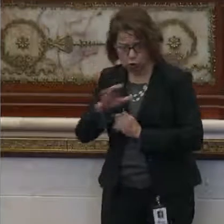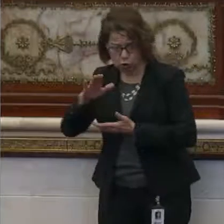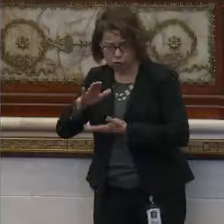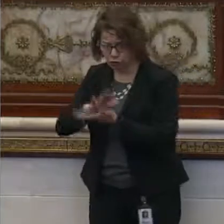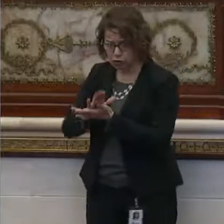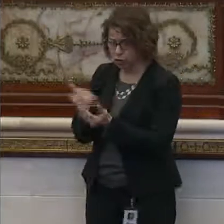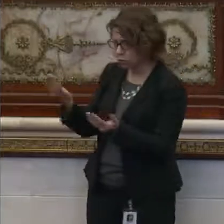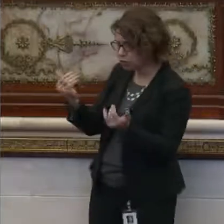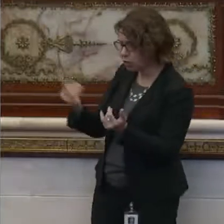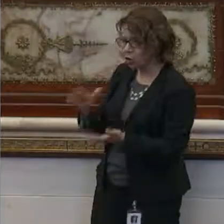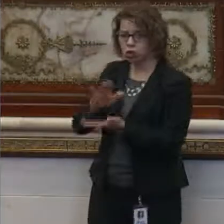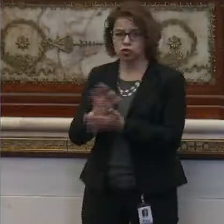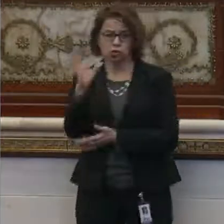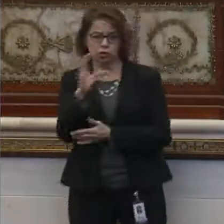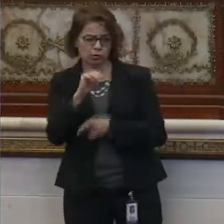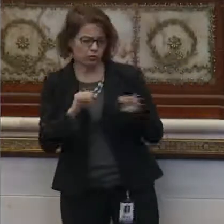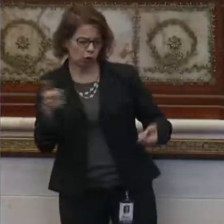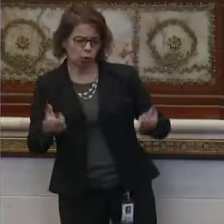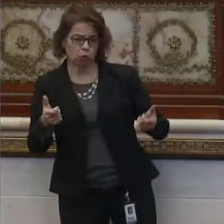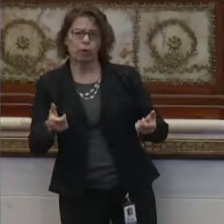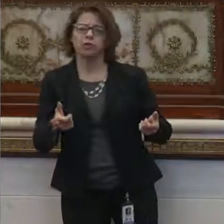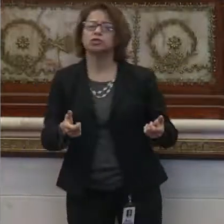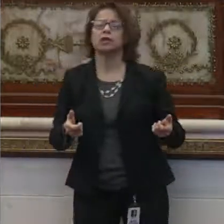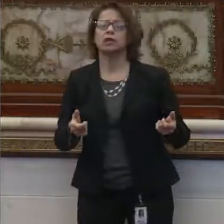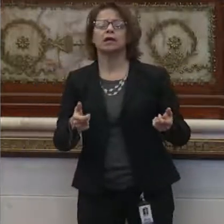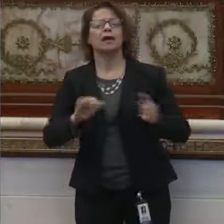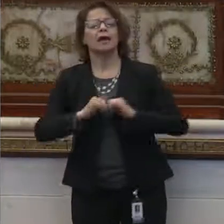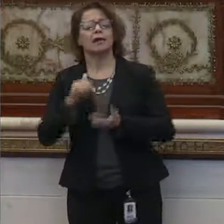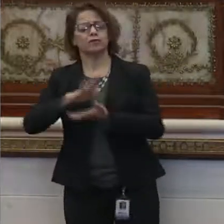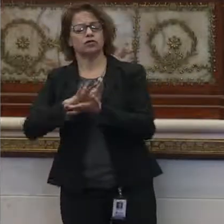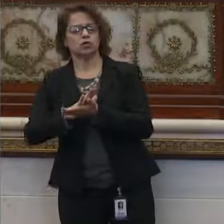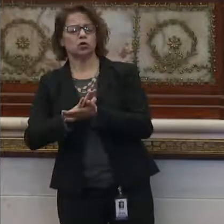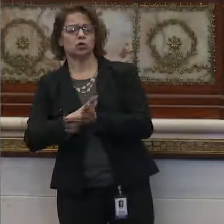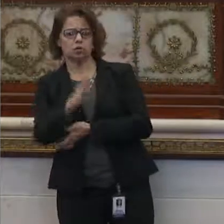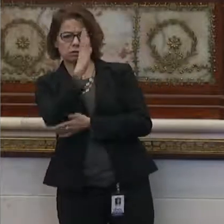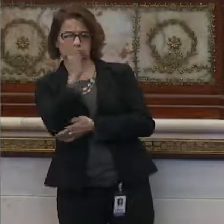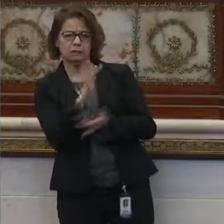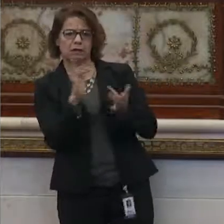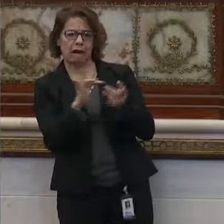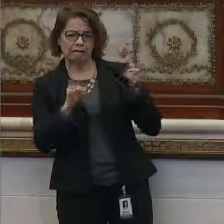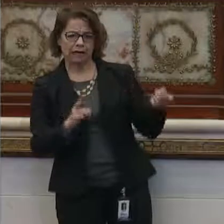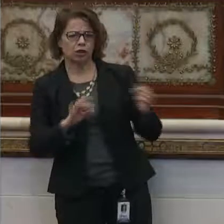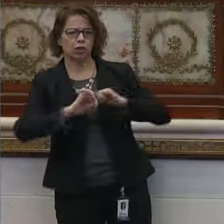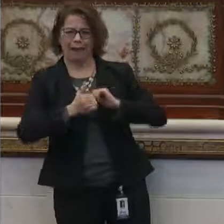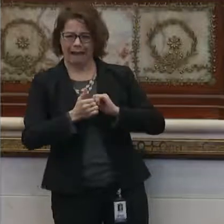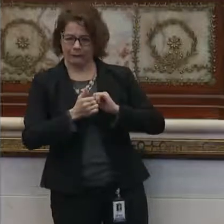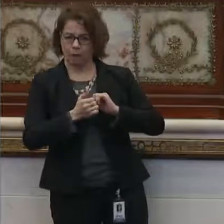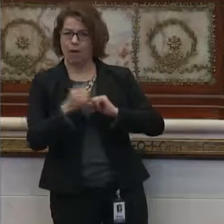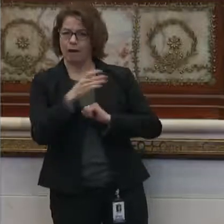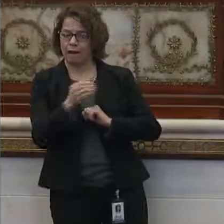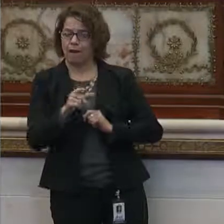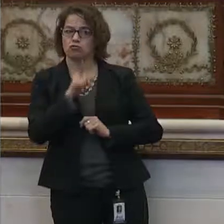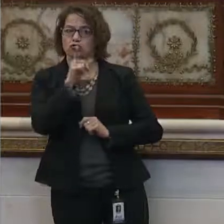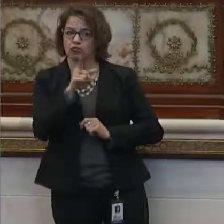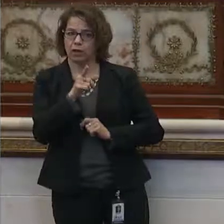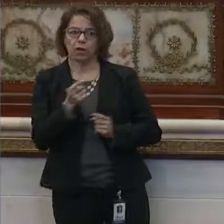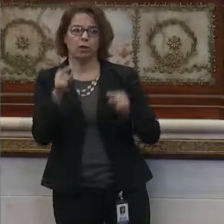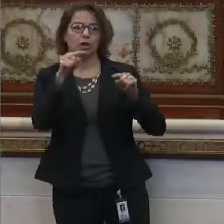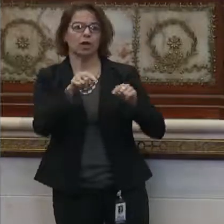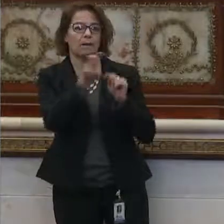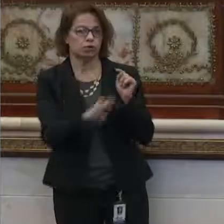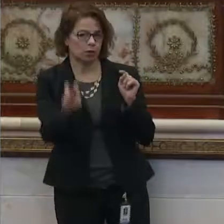you directly? And if they reach out to you directly, I would like a little bit more information about that. And I definitely would love to come do a